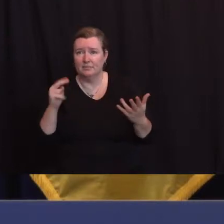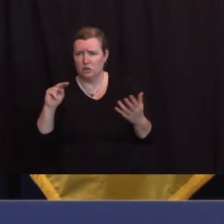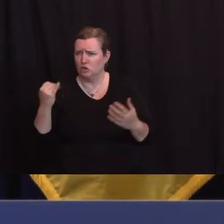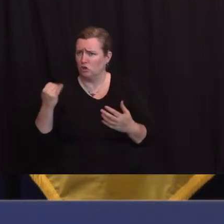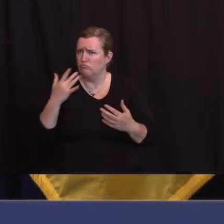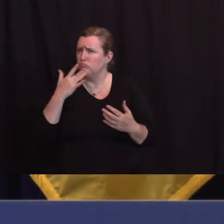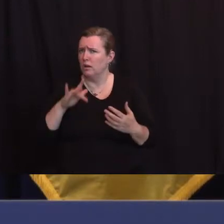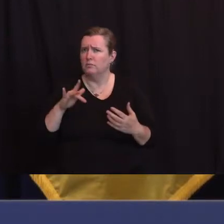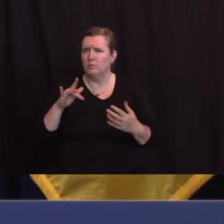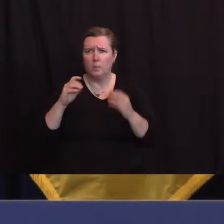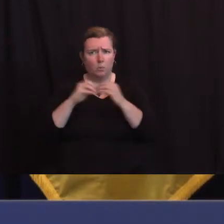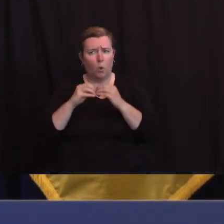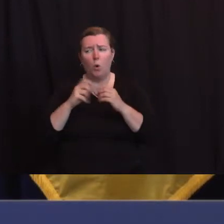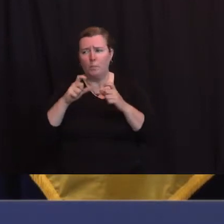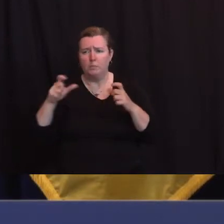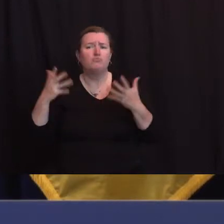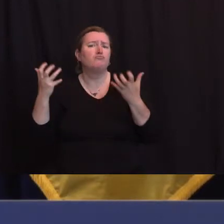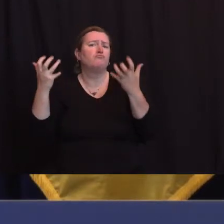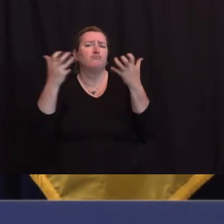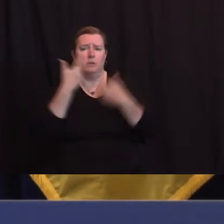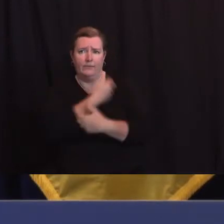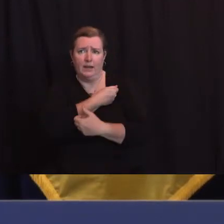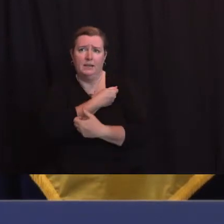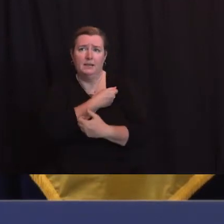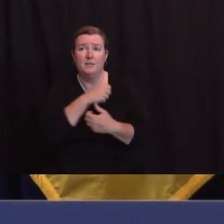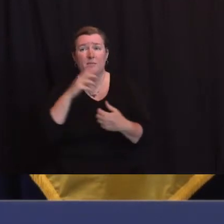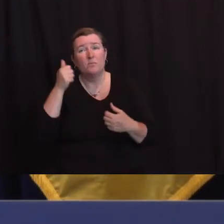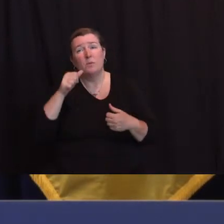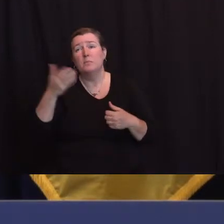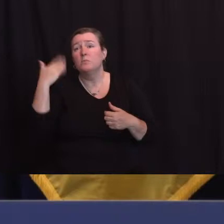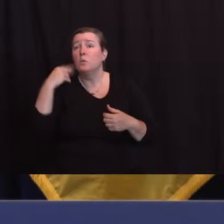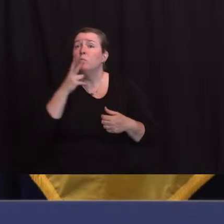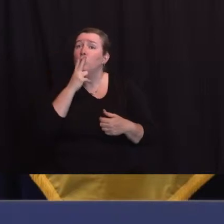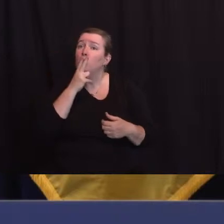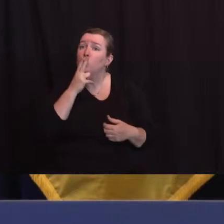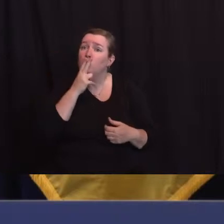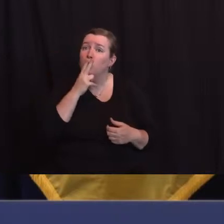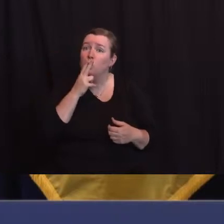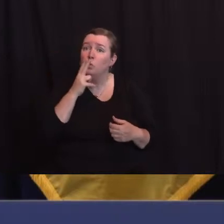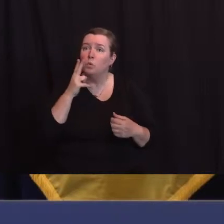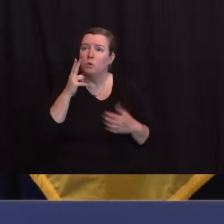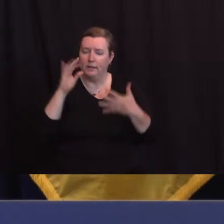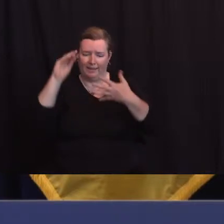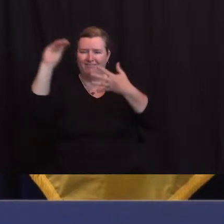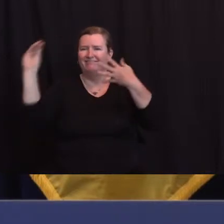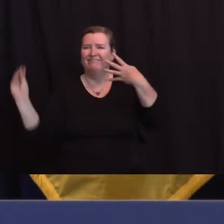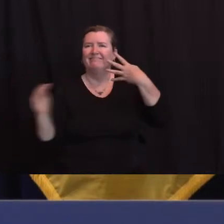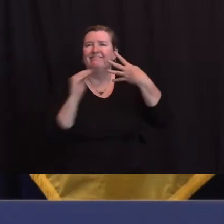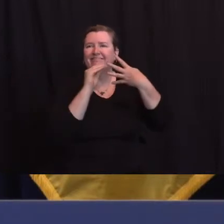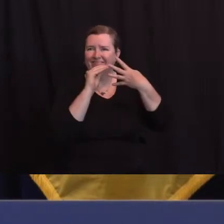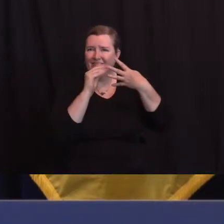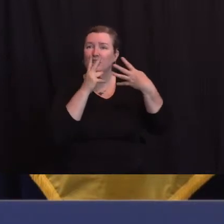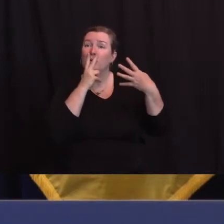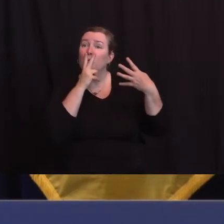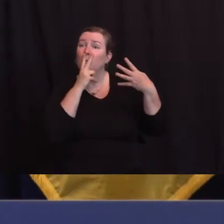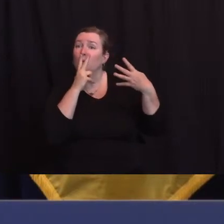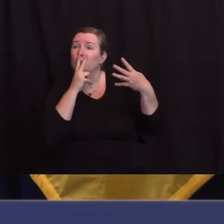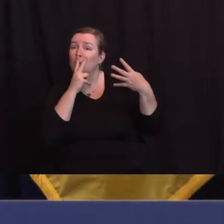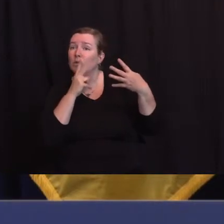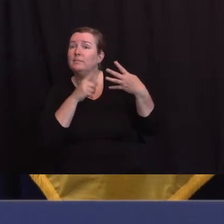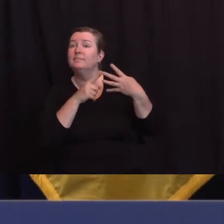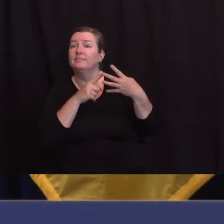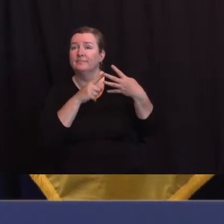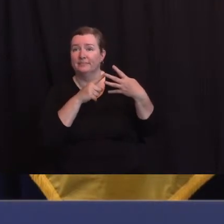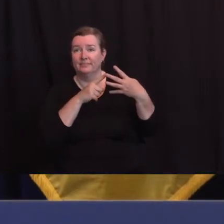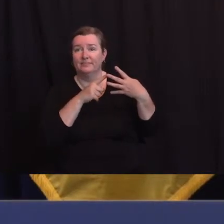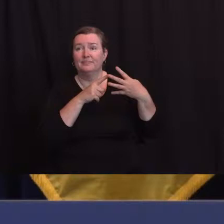It's a little bit like when we included smoking on a list of conditions that would allow you at one point early on in the